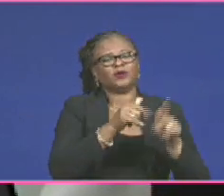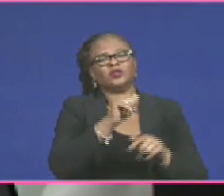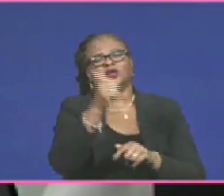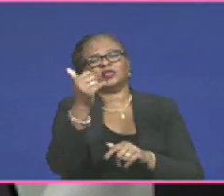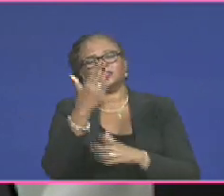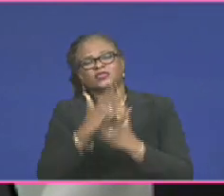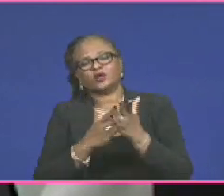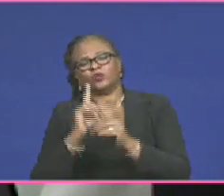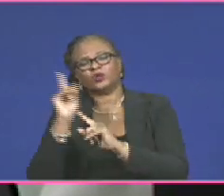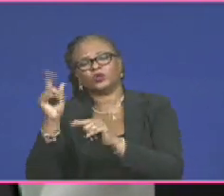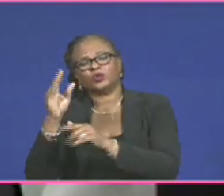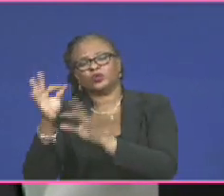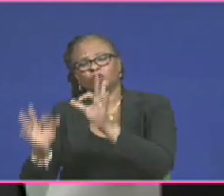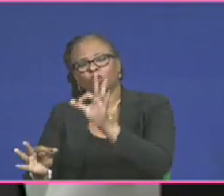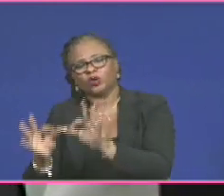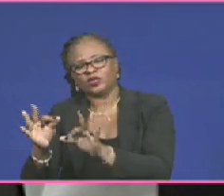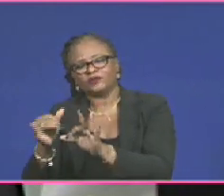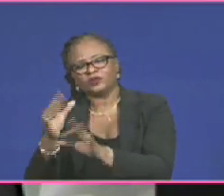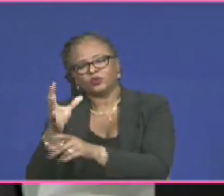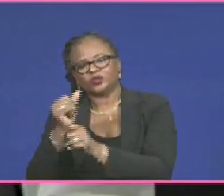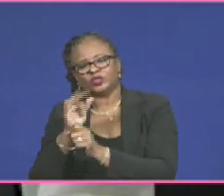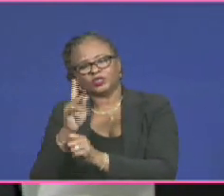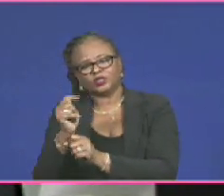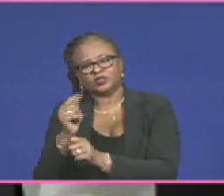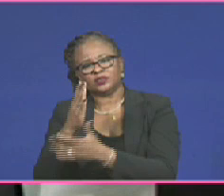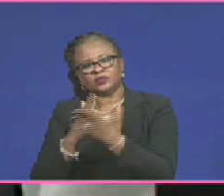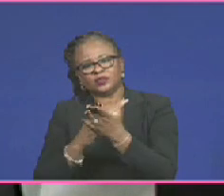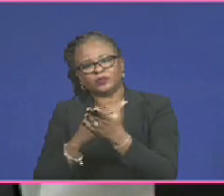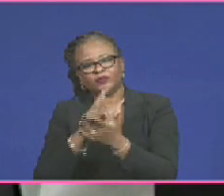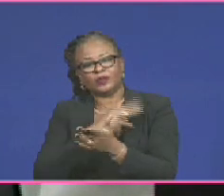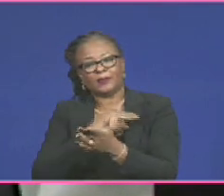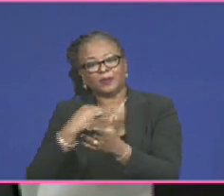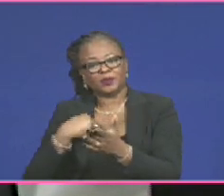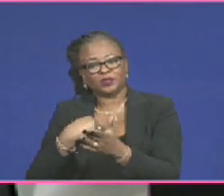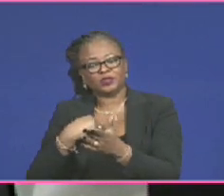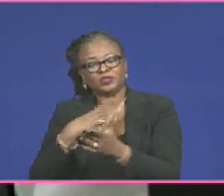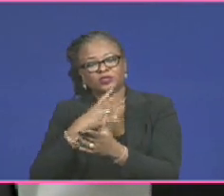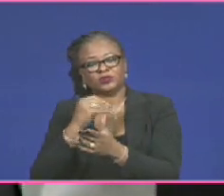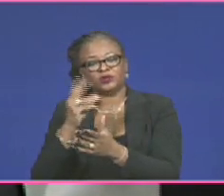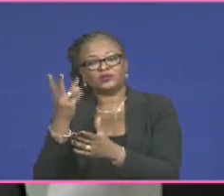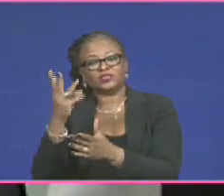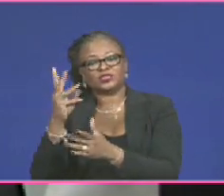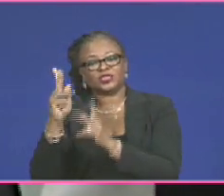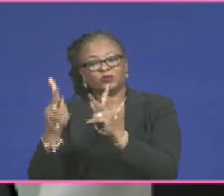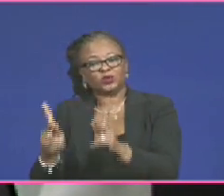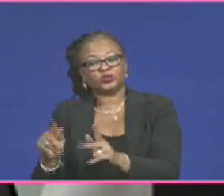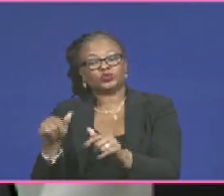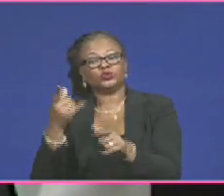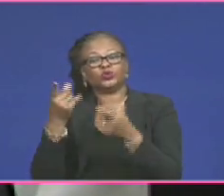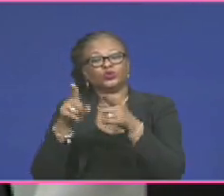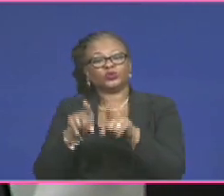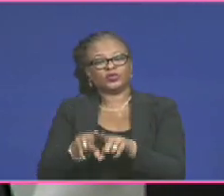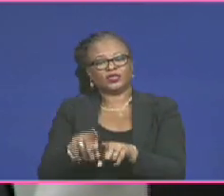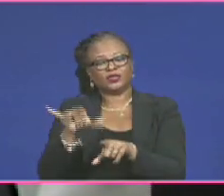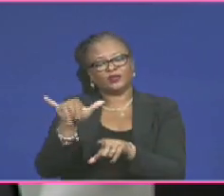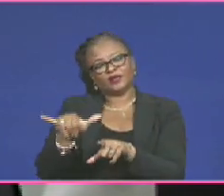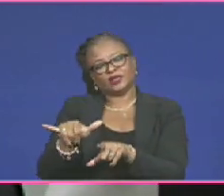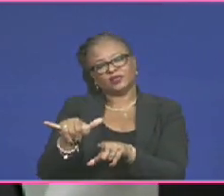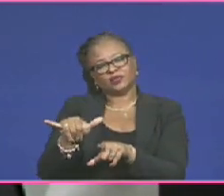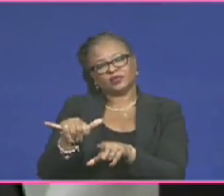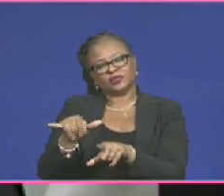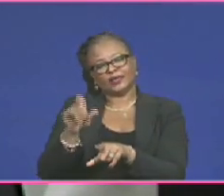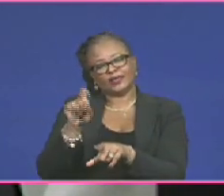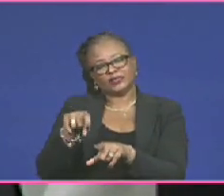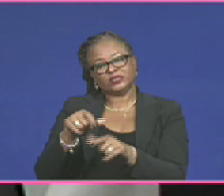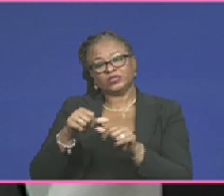wanted to go to court. Even though we took it to some of the member federation, we had 16 persons agreed that I